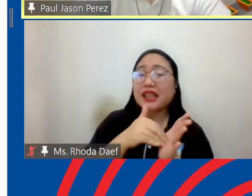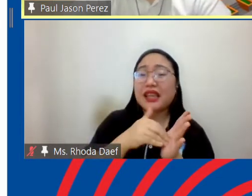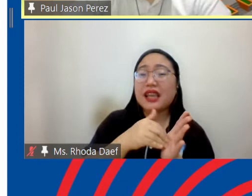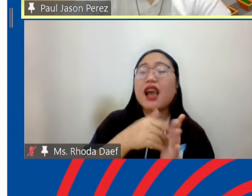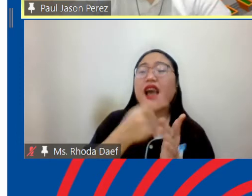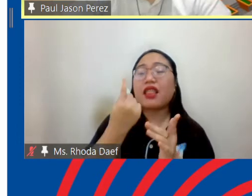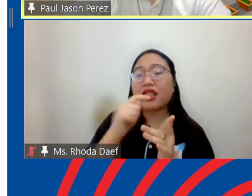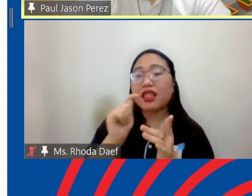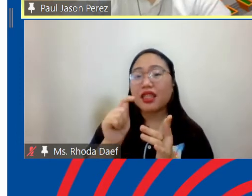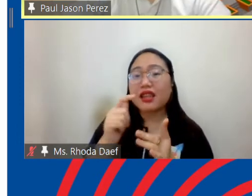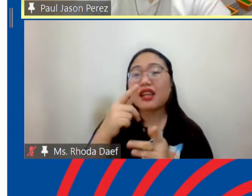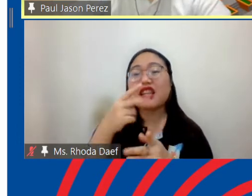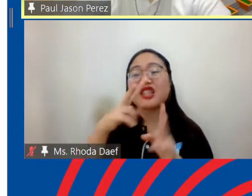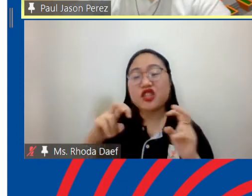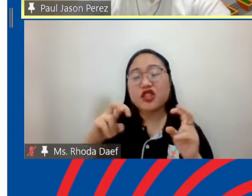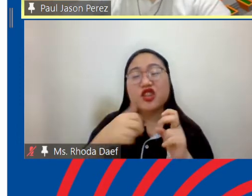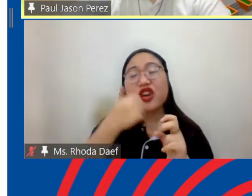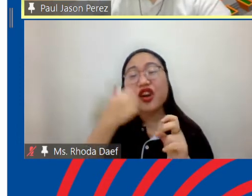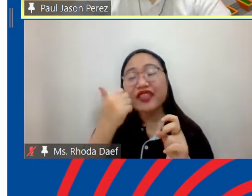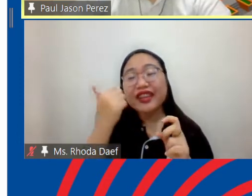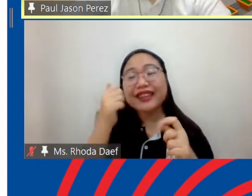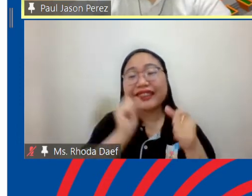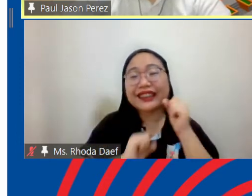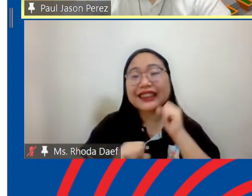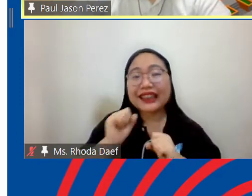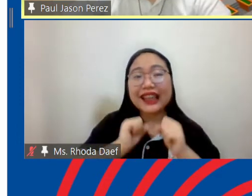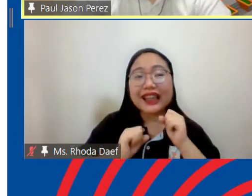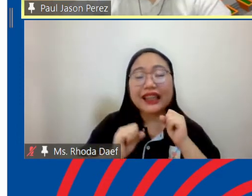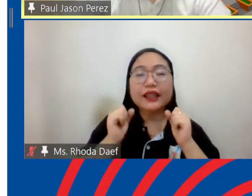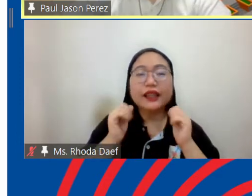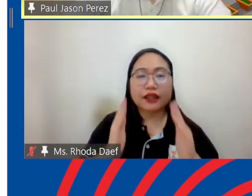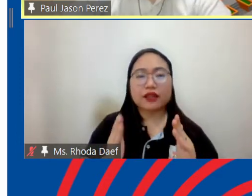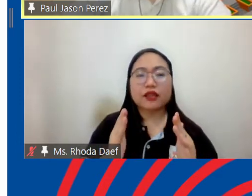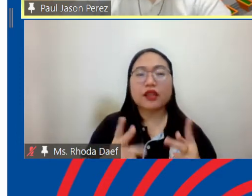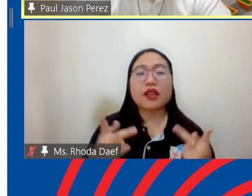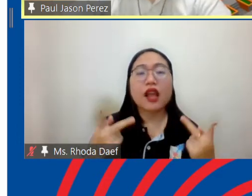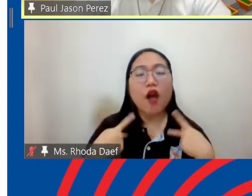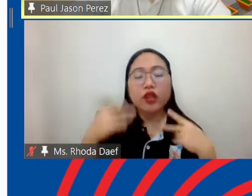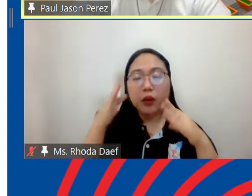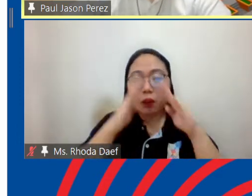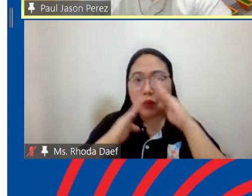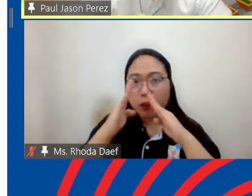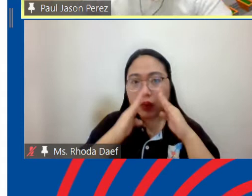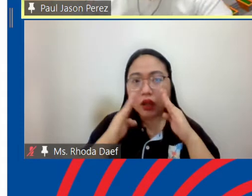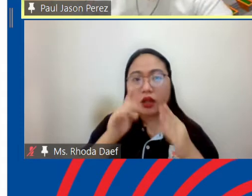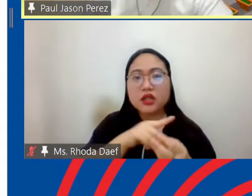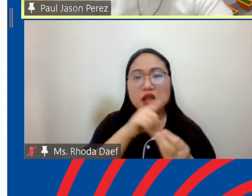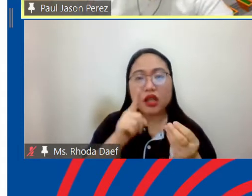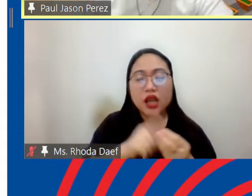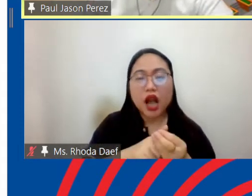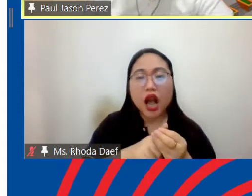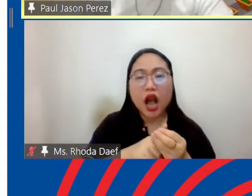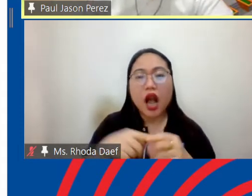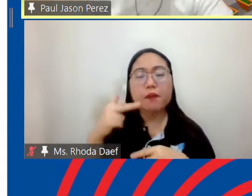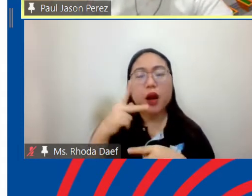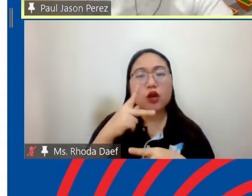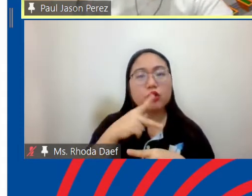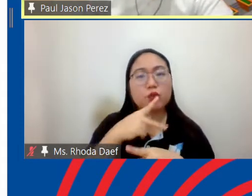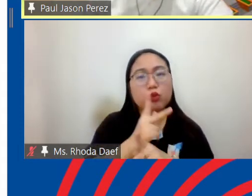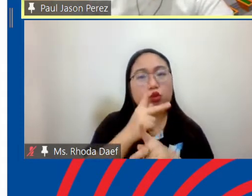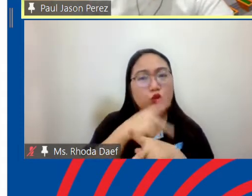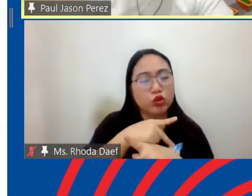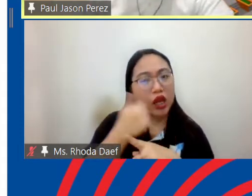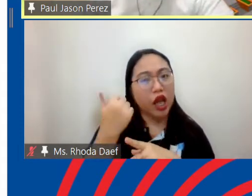scientists. And not only that, they're also having problems not just reproducing the works